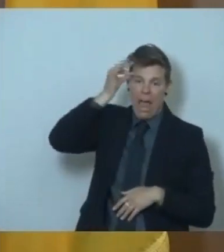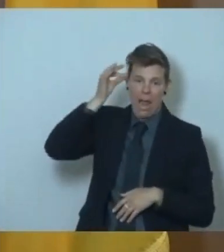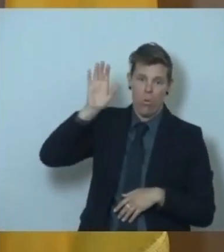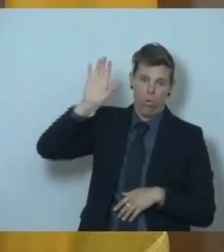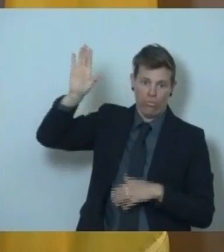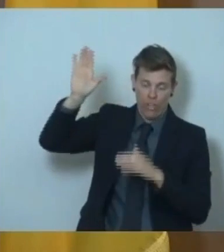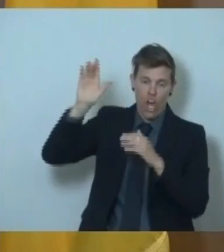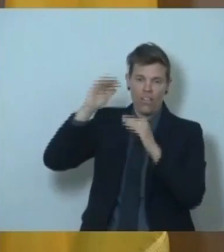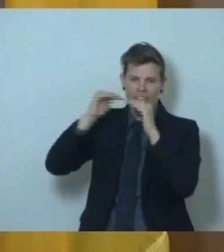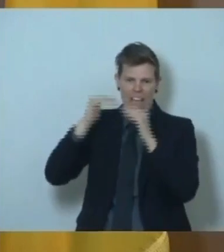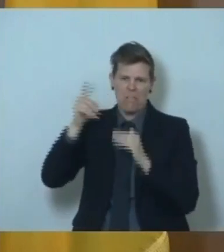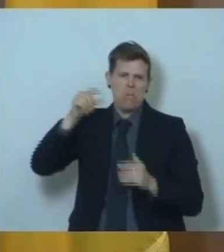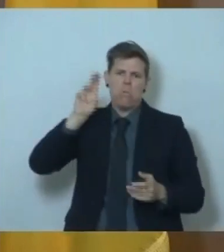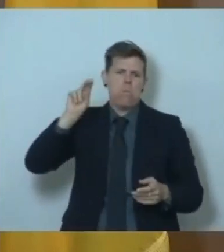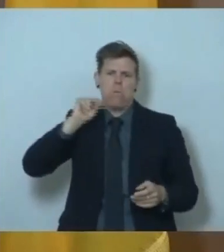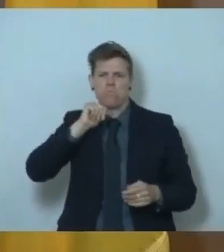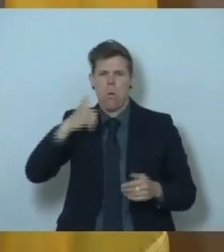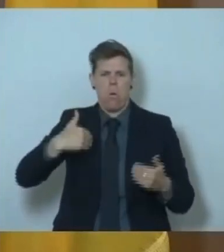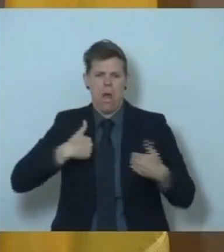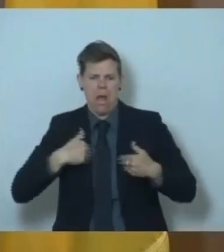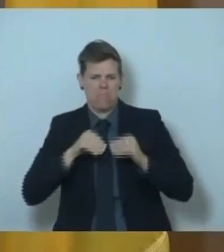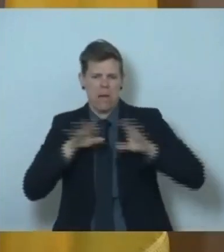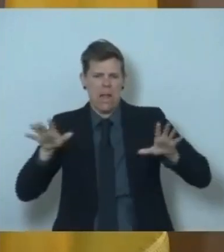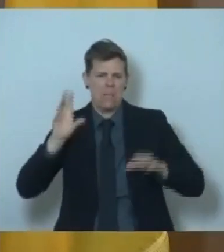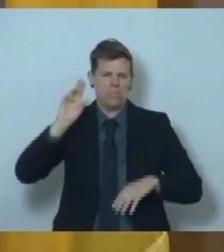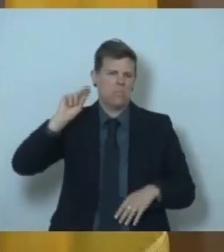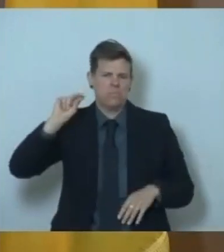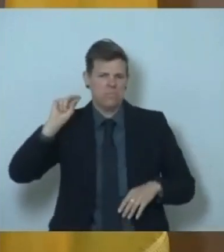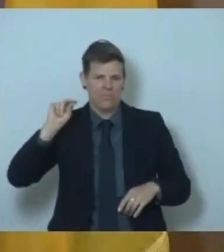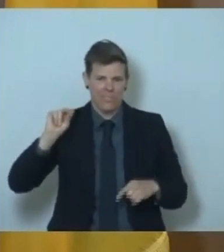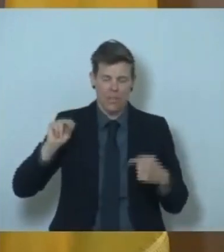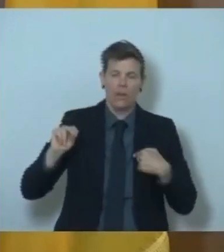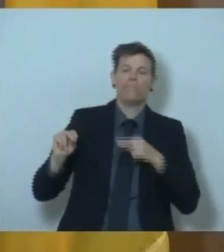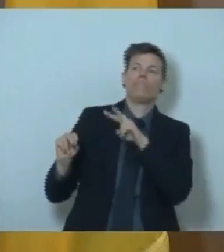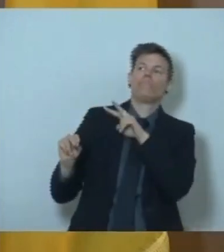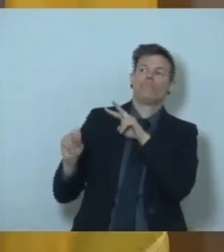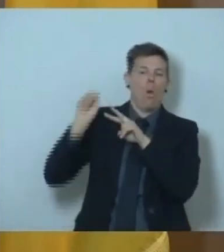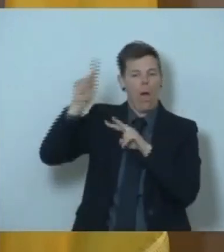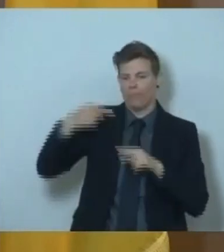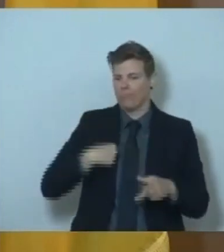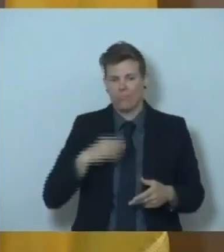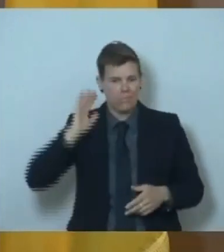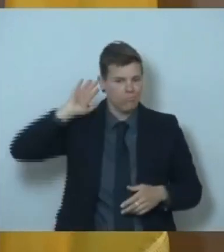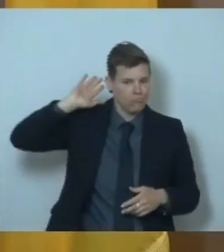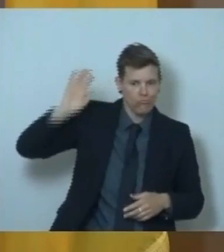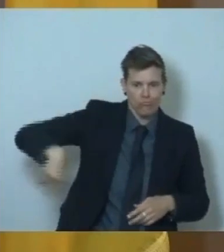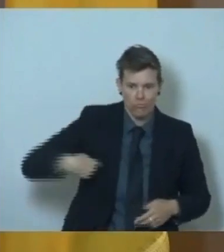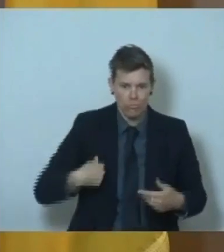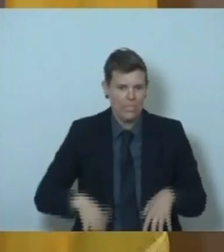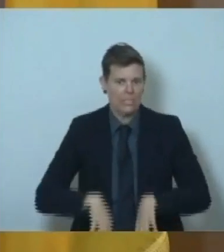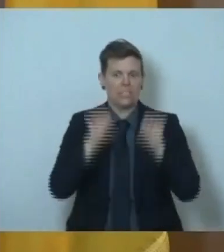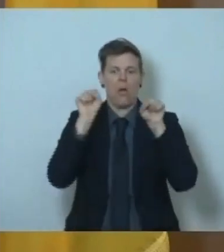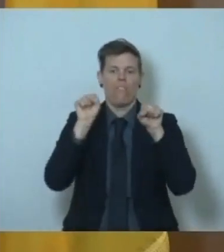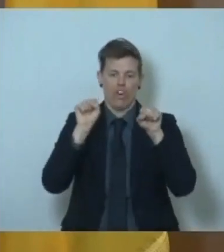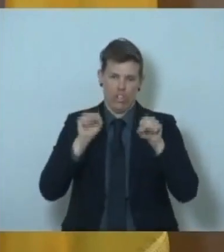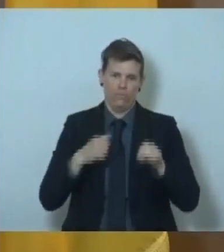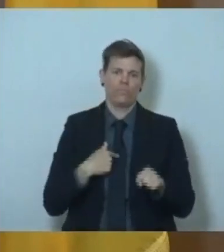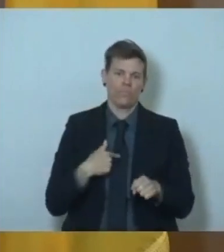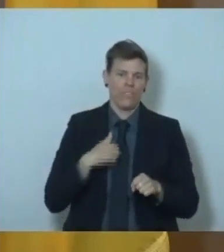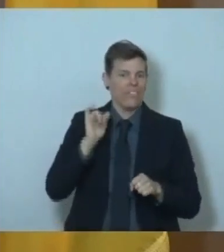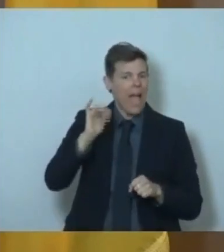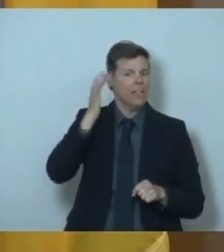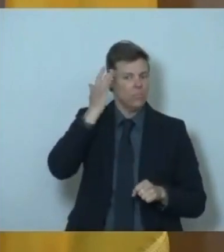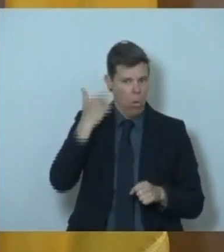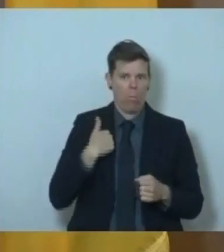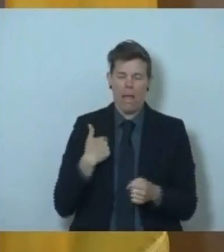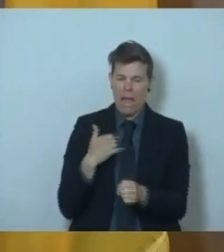be ready to do things ourselves, which quite frankly is why we had enough PPE, which is why we figured out how to